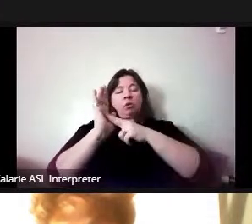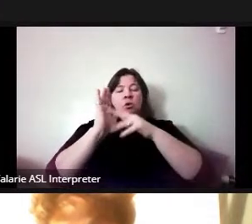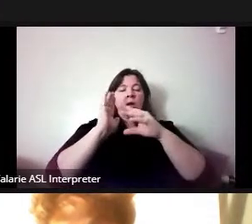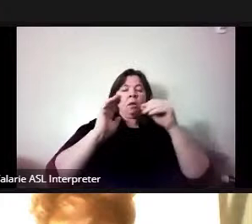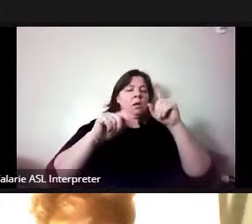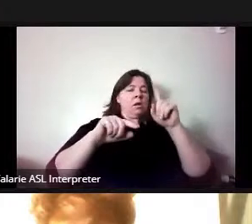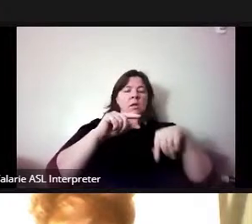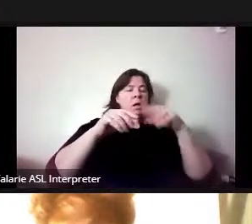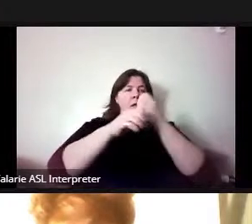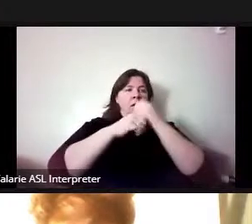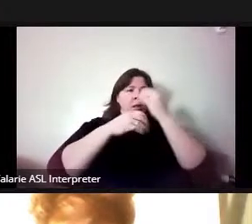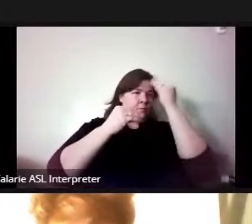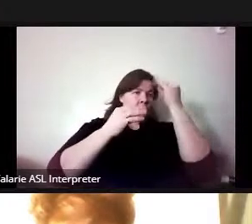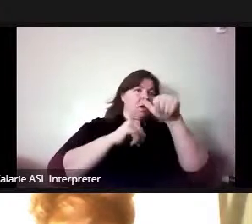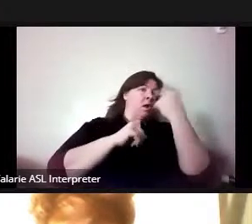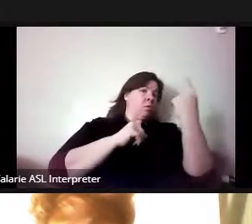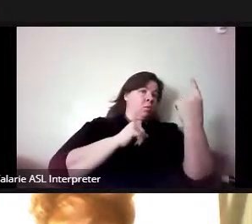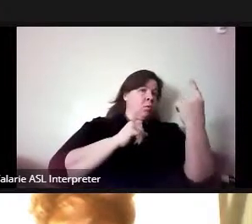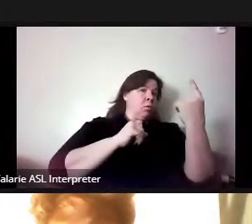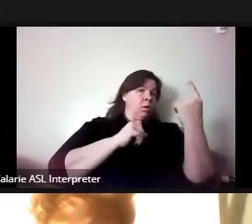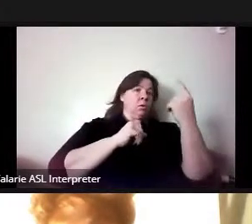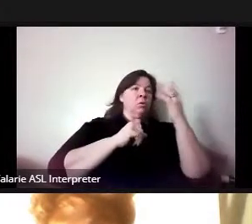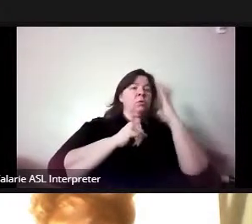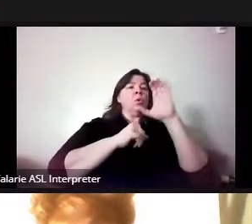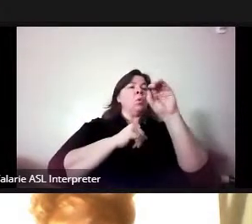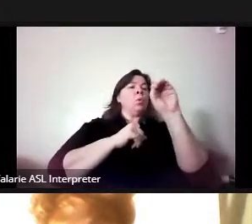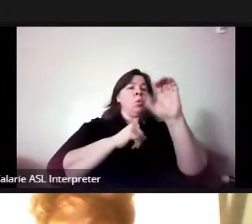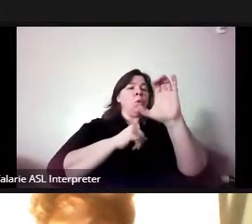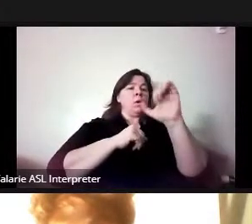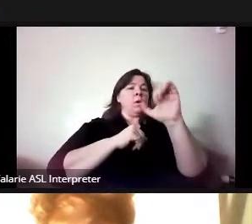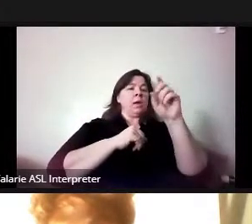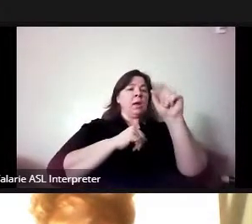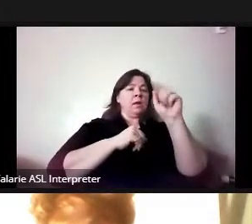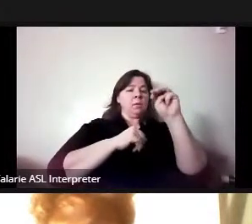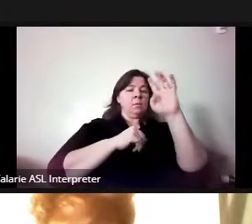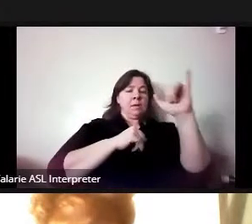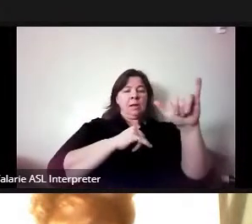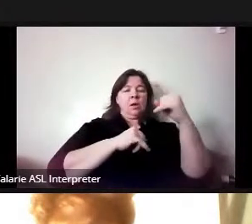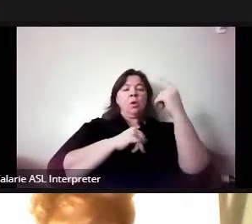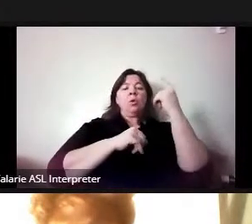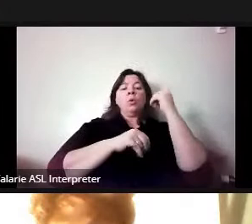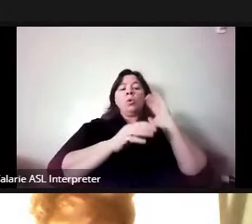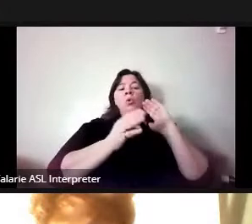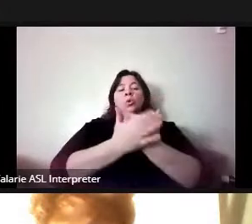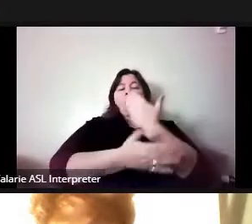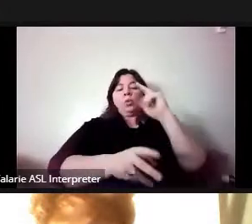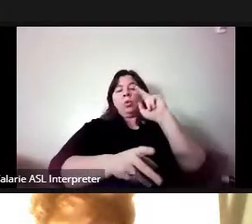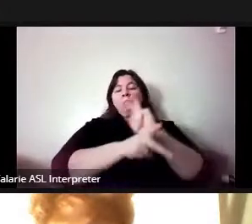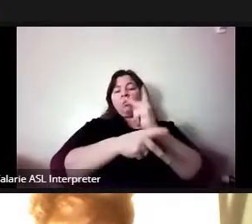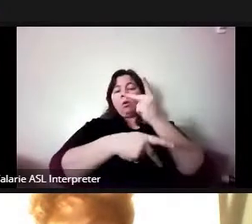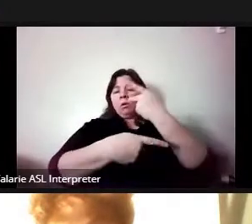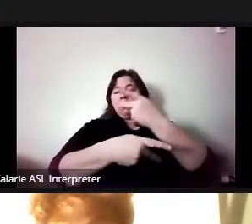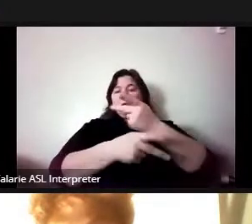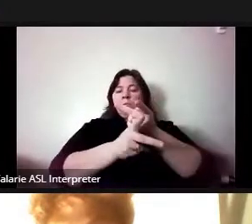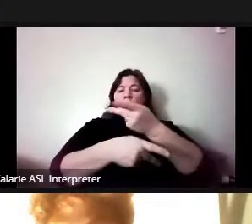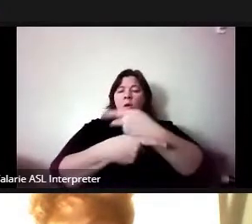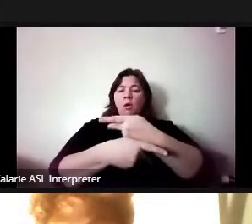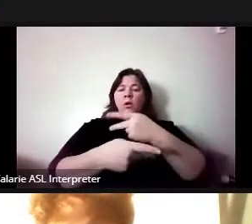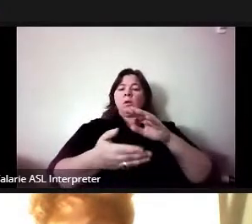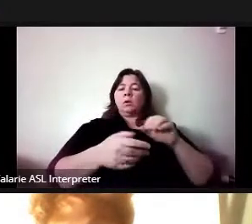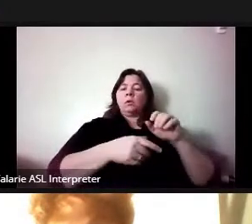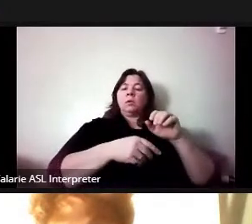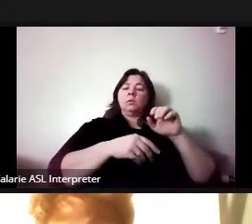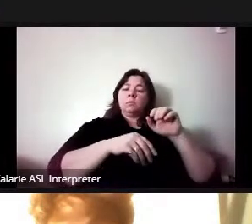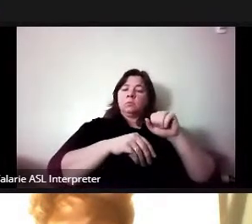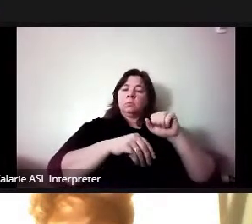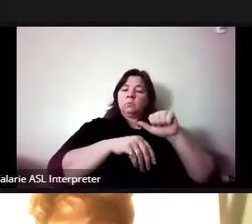get any information, and the other one is the Academy, which is our new product launch, which will give them information about Academy. But then